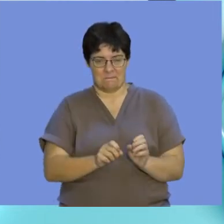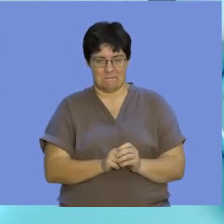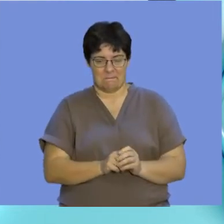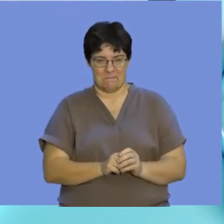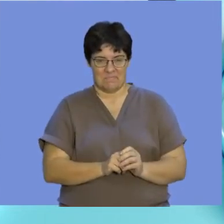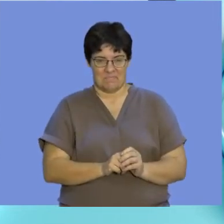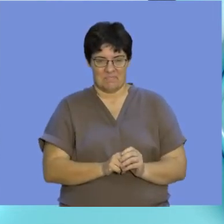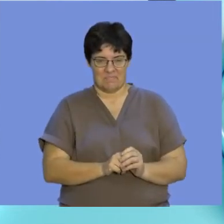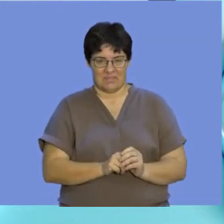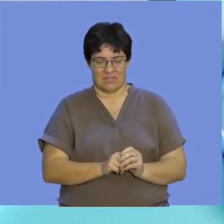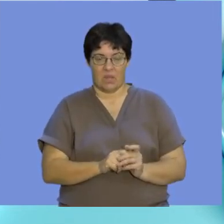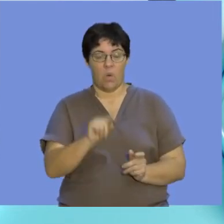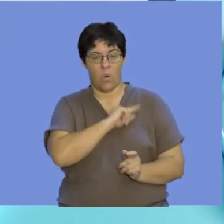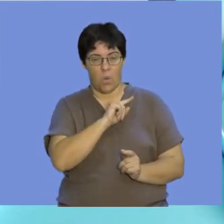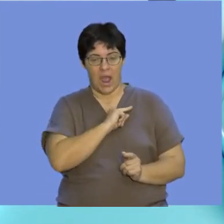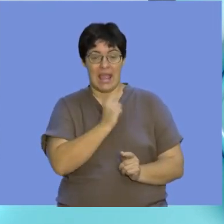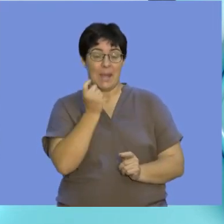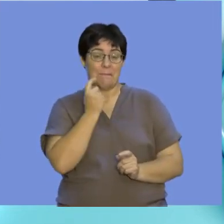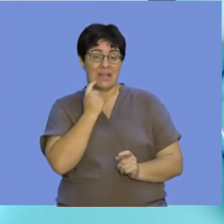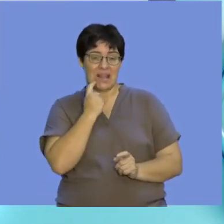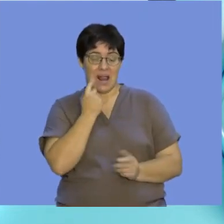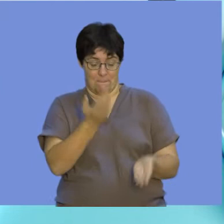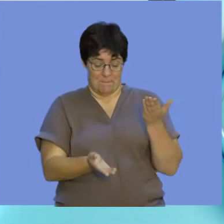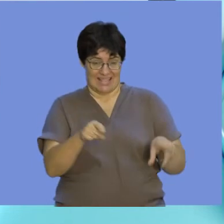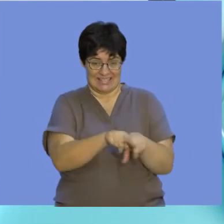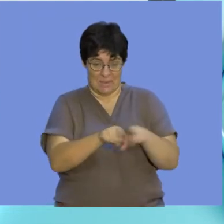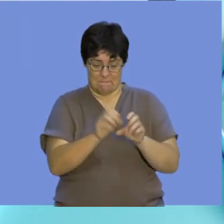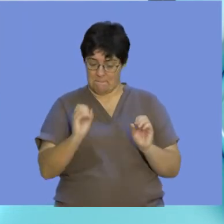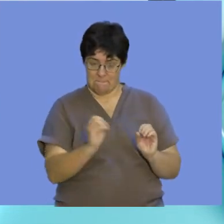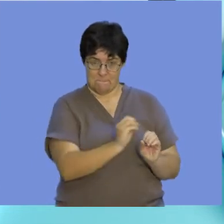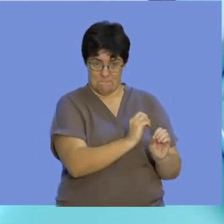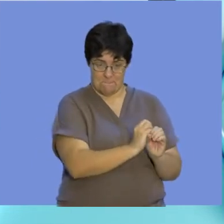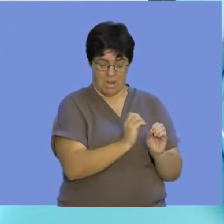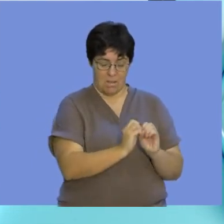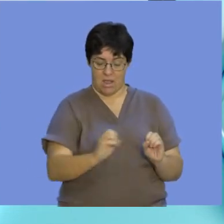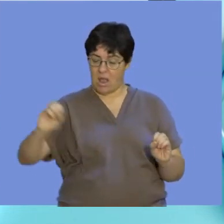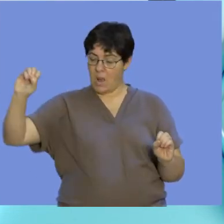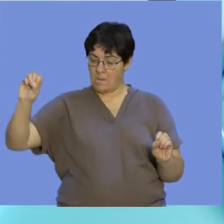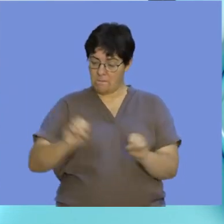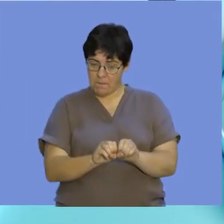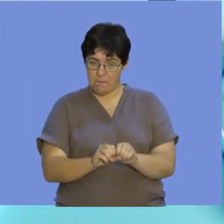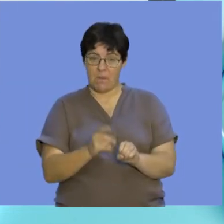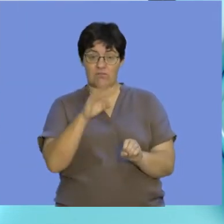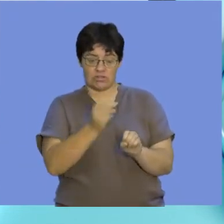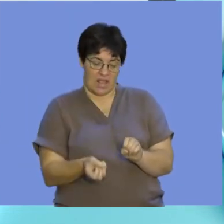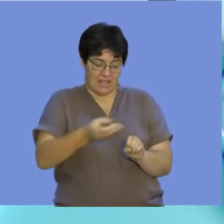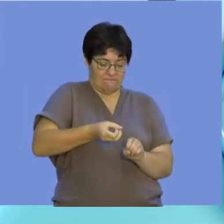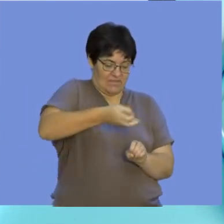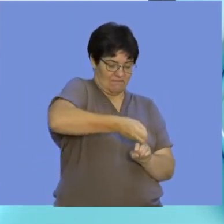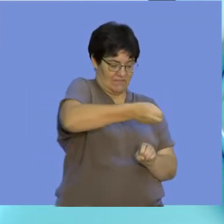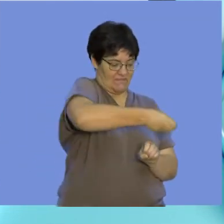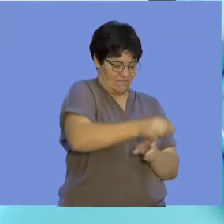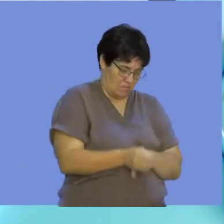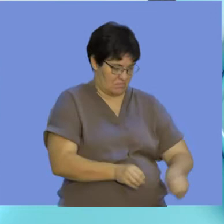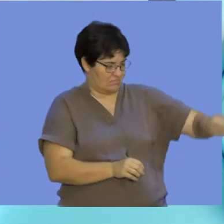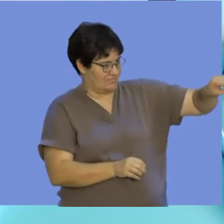the metal balls have the same mass, they can transfer all their velocity to the next one, so they go backwards and forwards